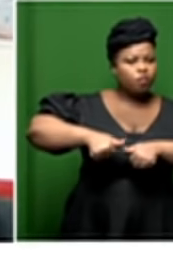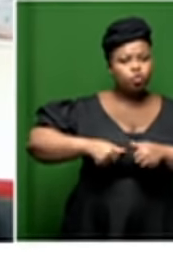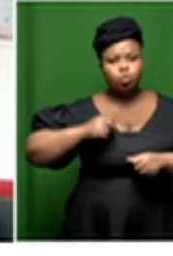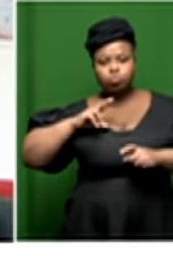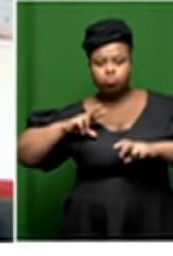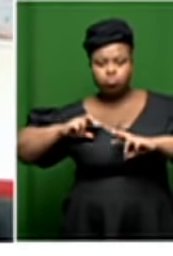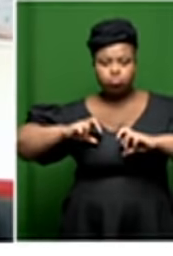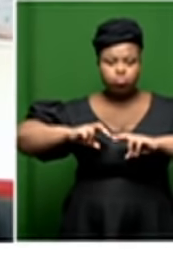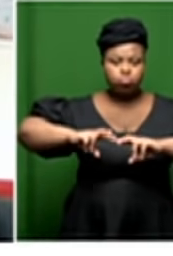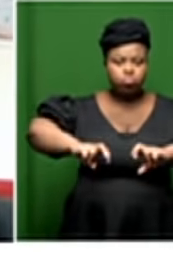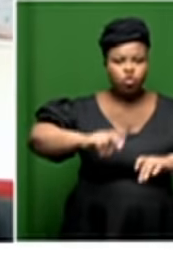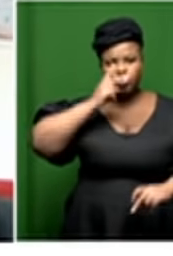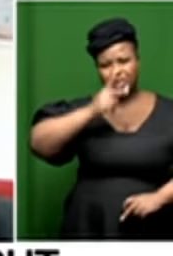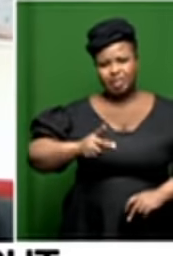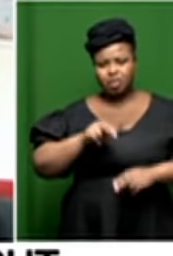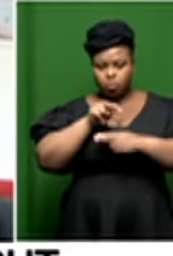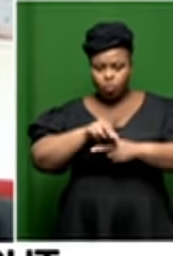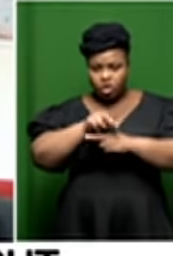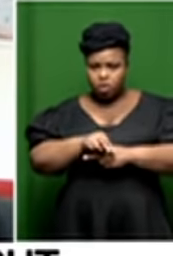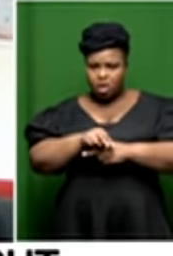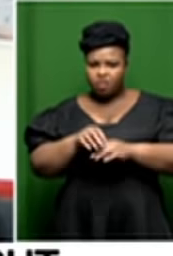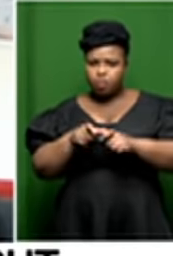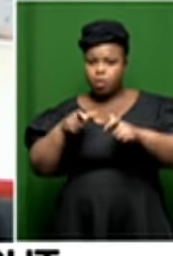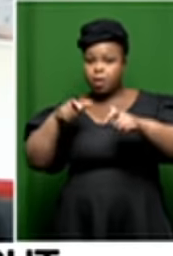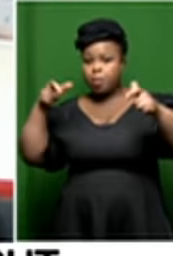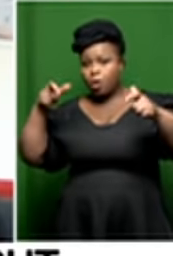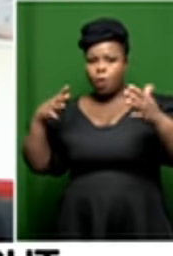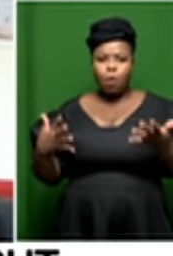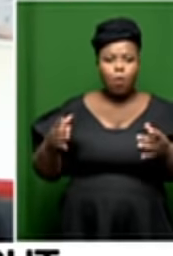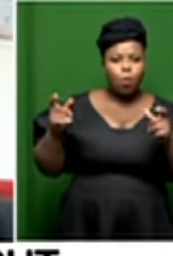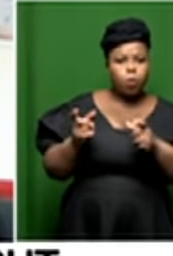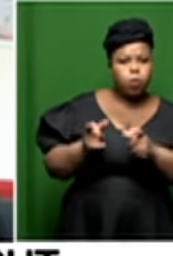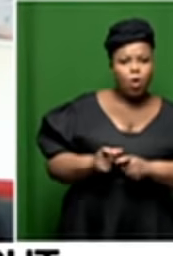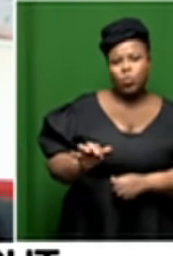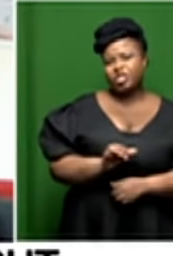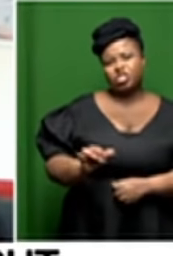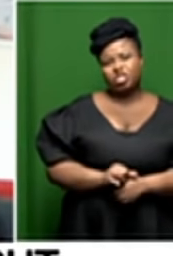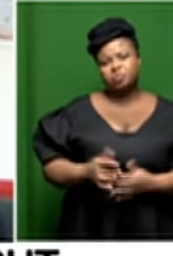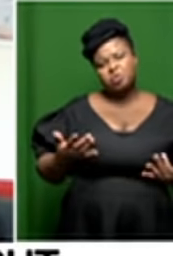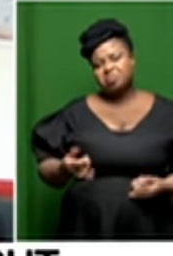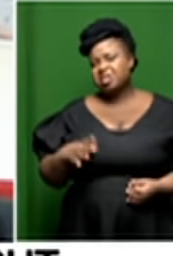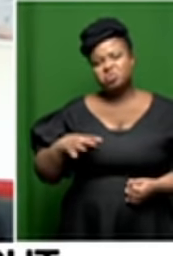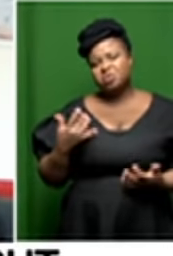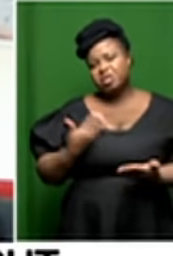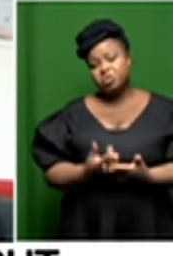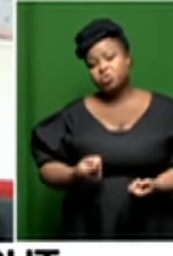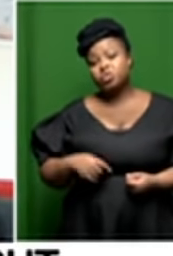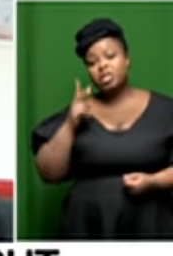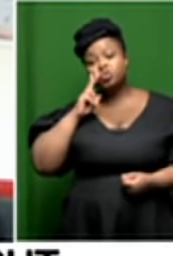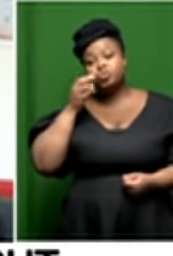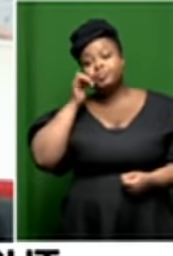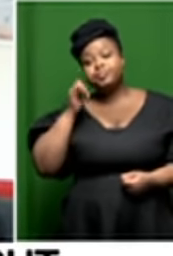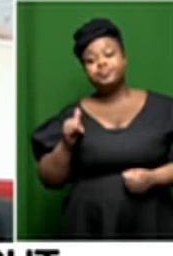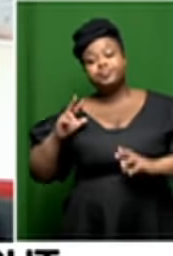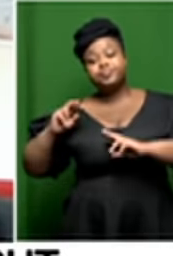to monitor it, whether it grows in number or it decreases in number. At this stage, that's what we can do, is we can watch. But right